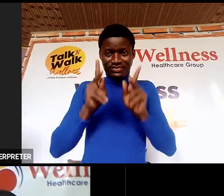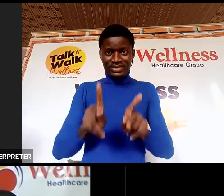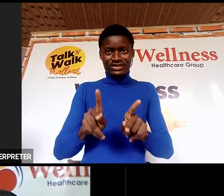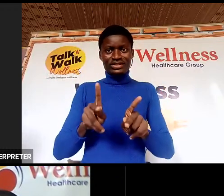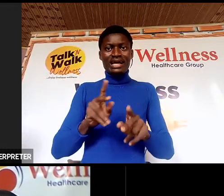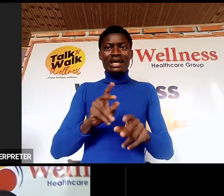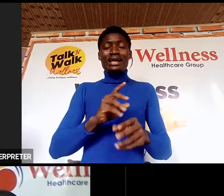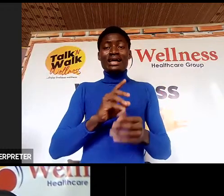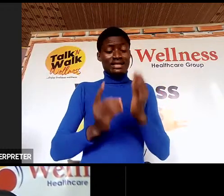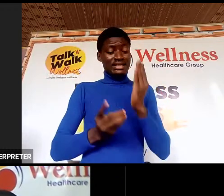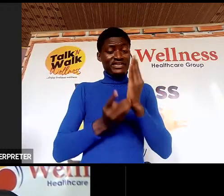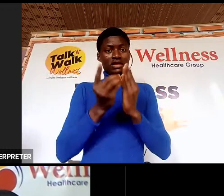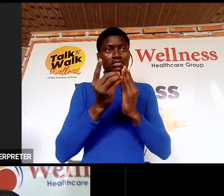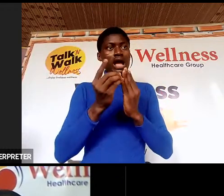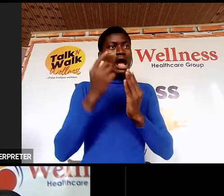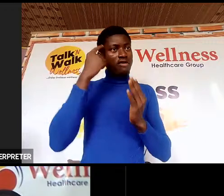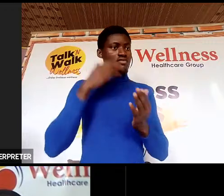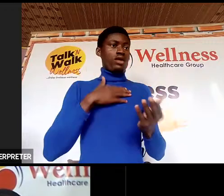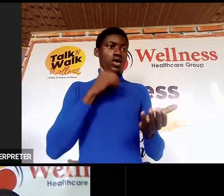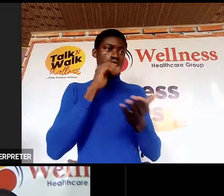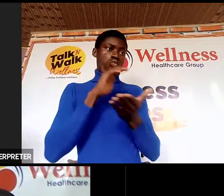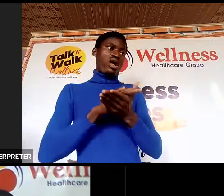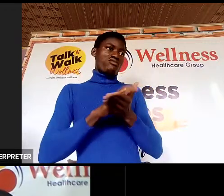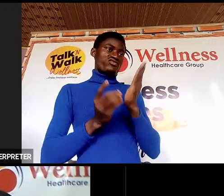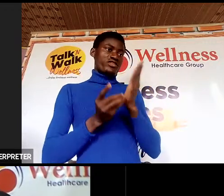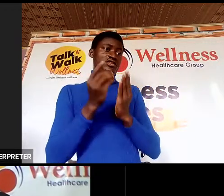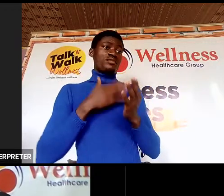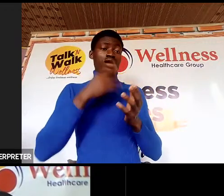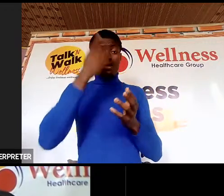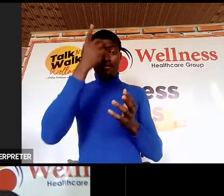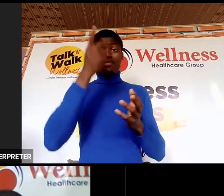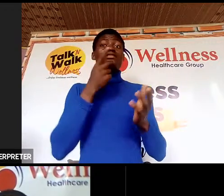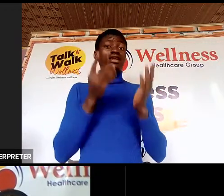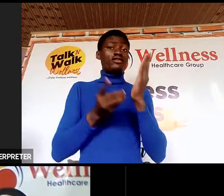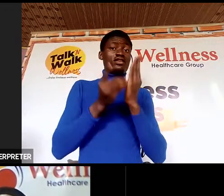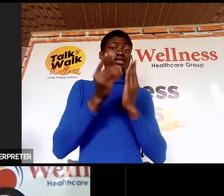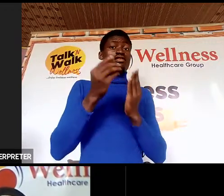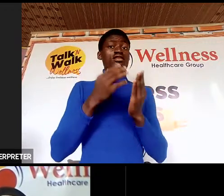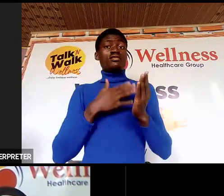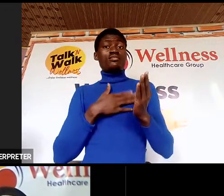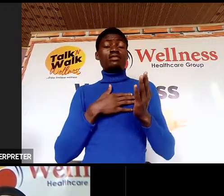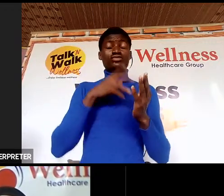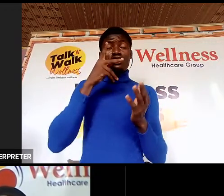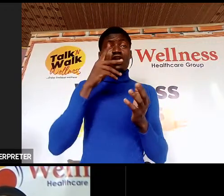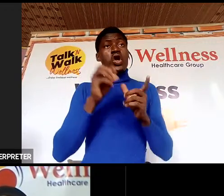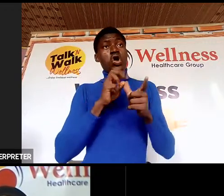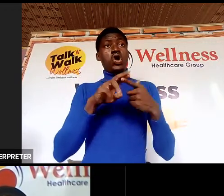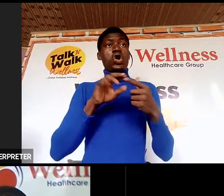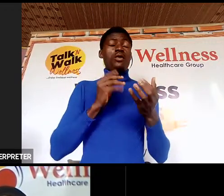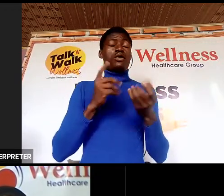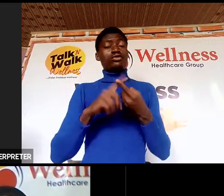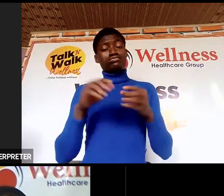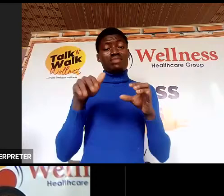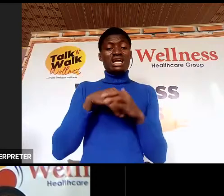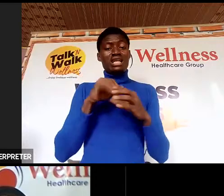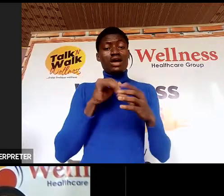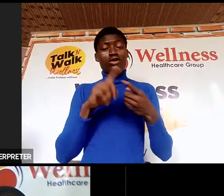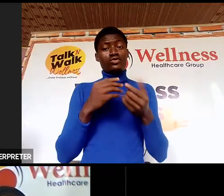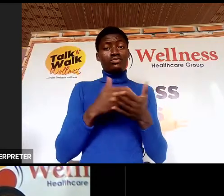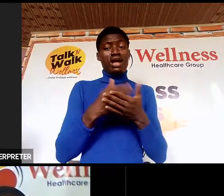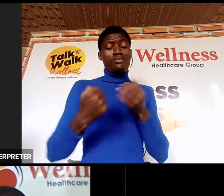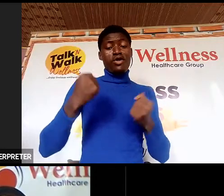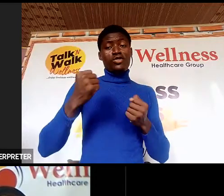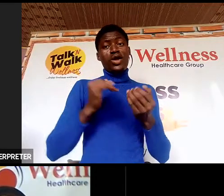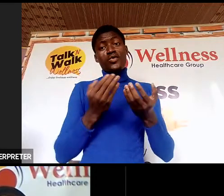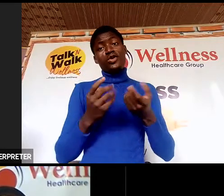parents or your goals, you want to get married, you want to buy a car, you want to go to school, So there's so much